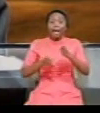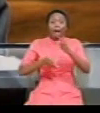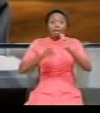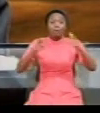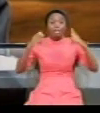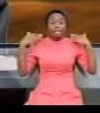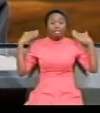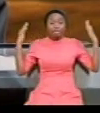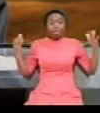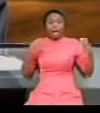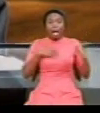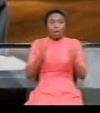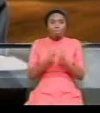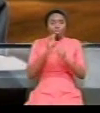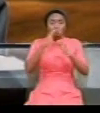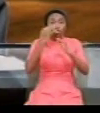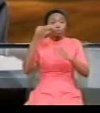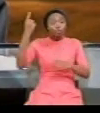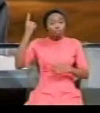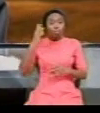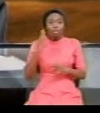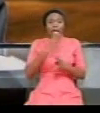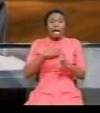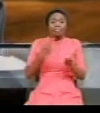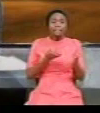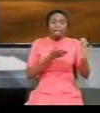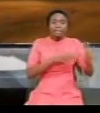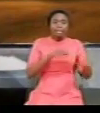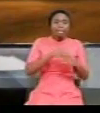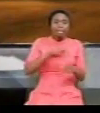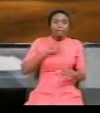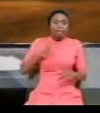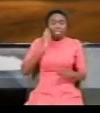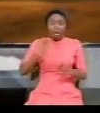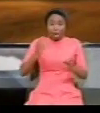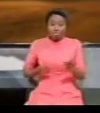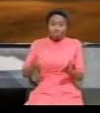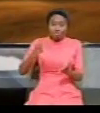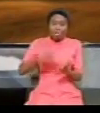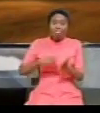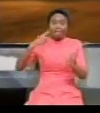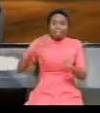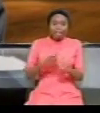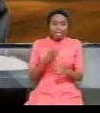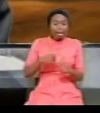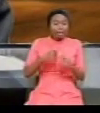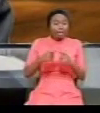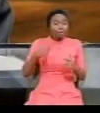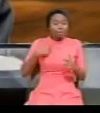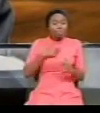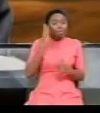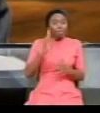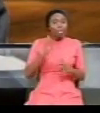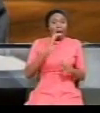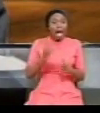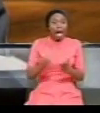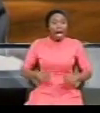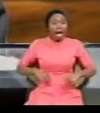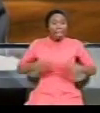archangel, with the trump of God, and the dead in Christ shall rise first. Then we, which are alive